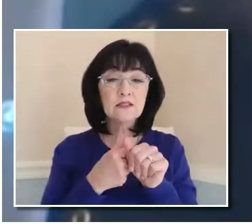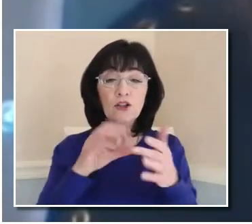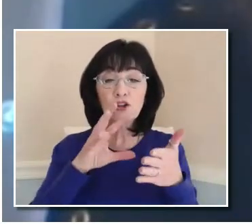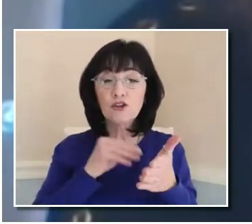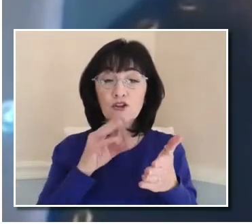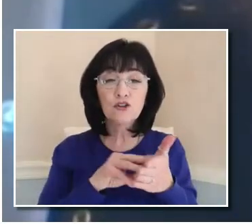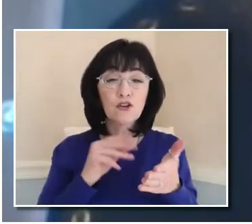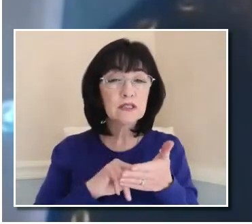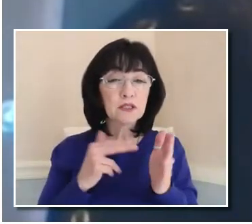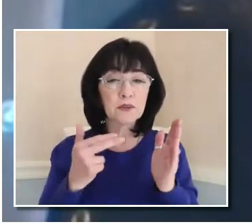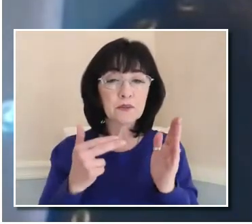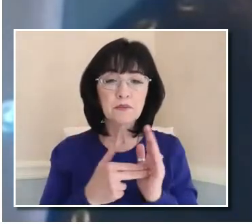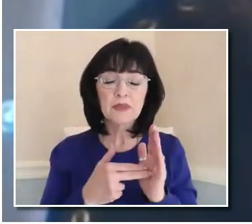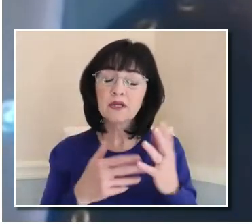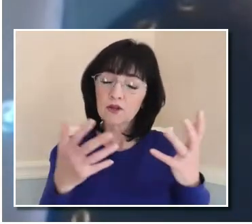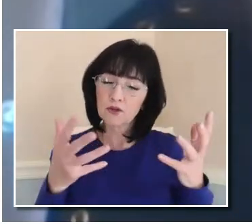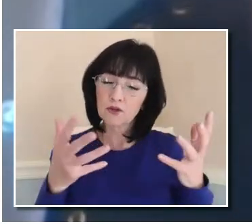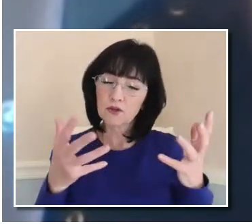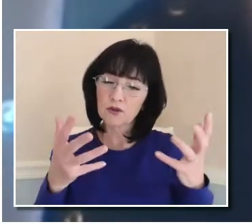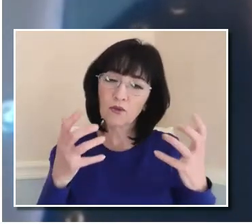to restore,